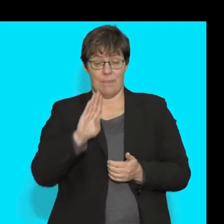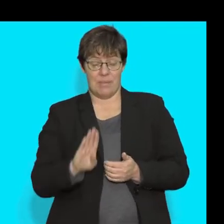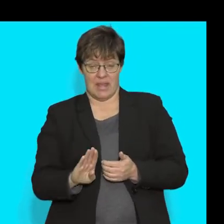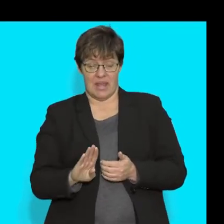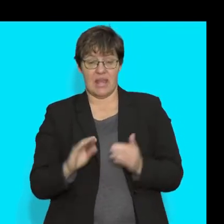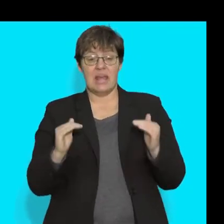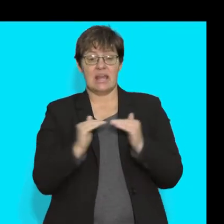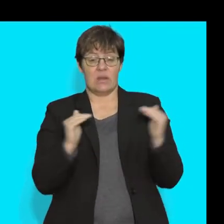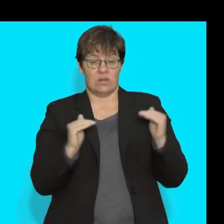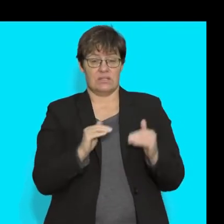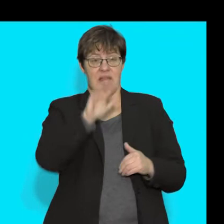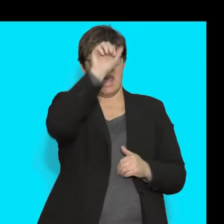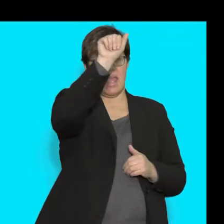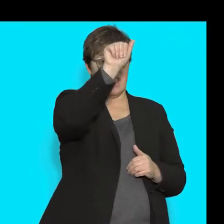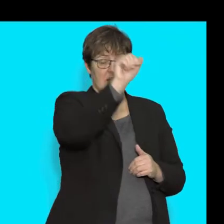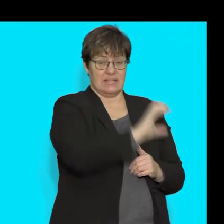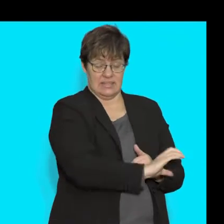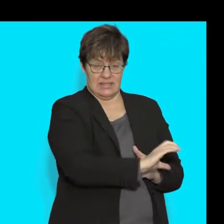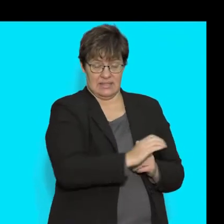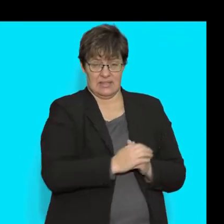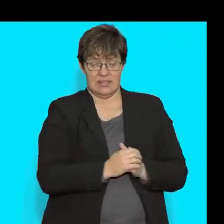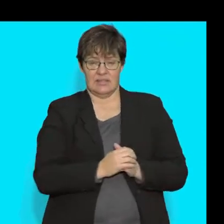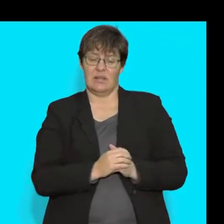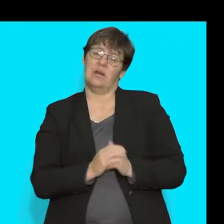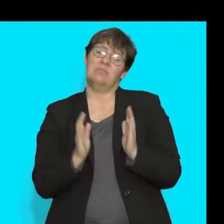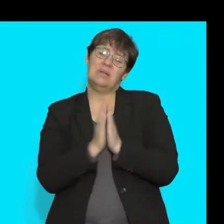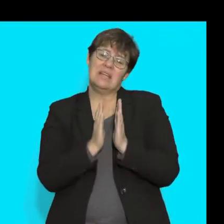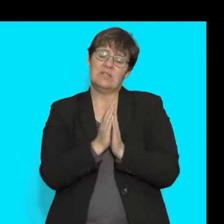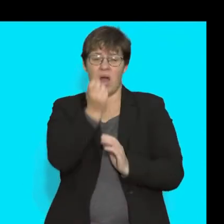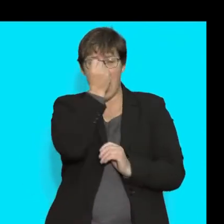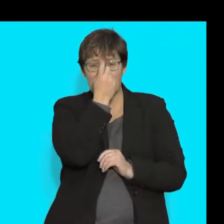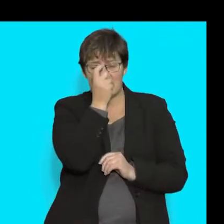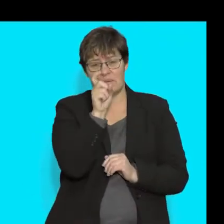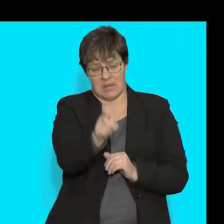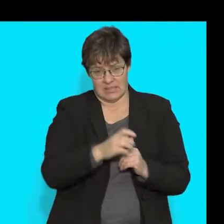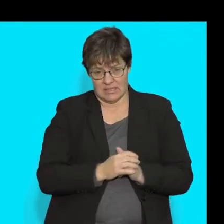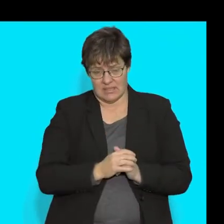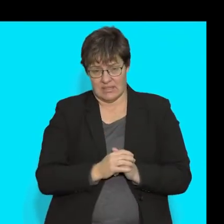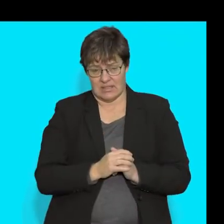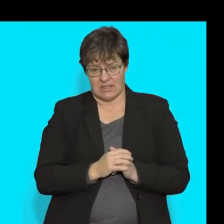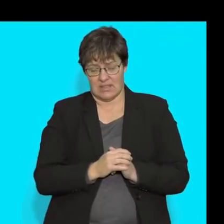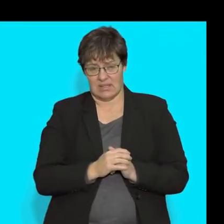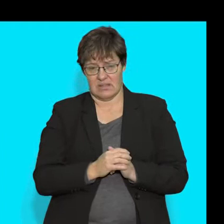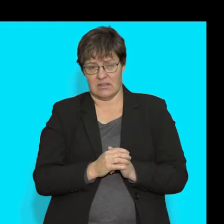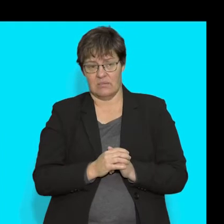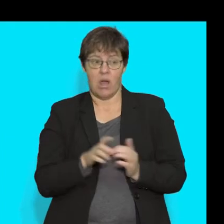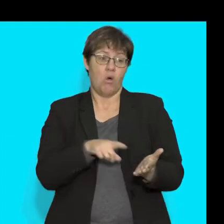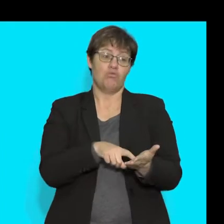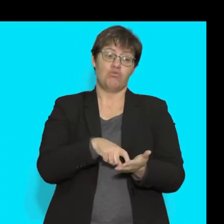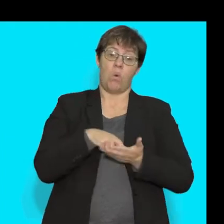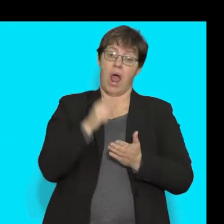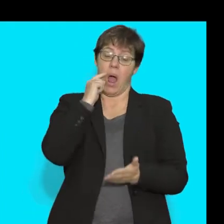AB is equals to AC. Please understand, this is not what you